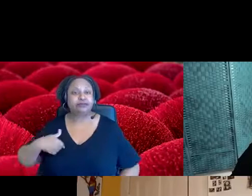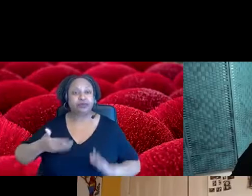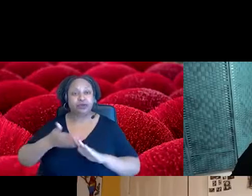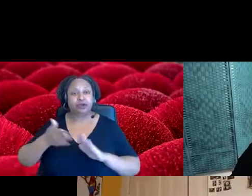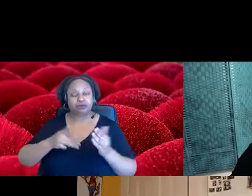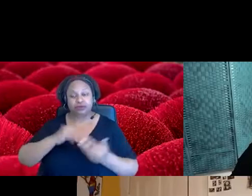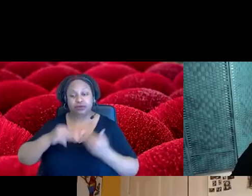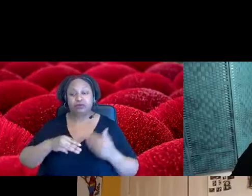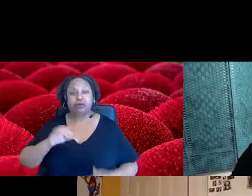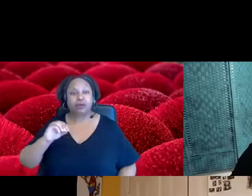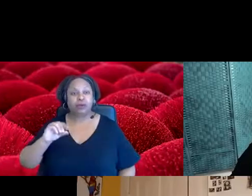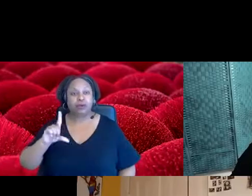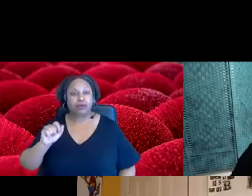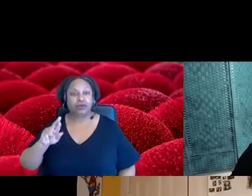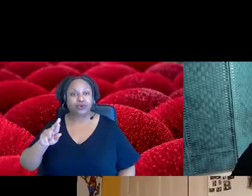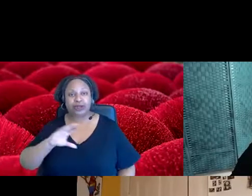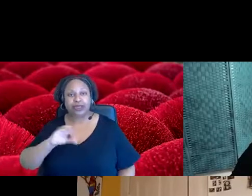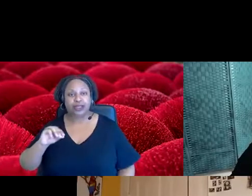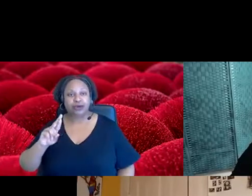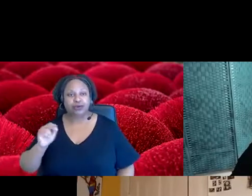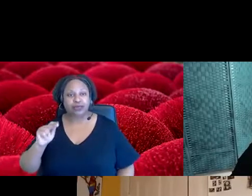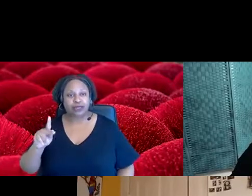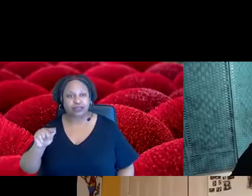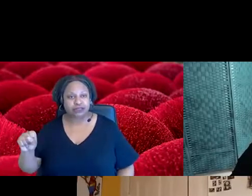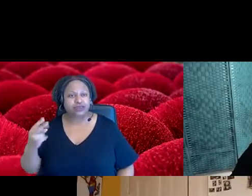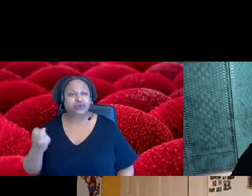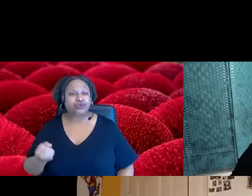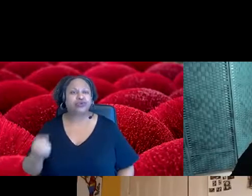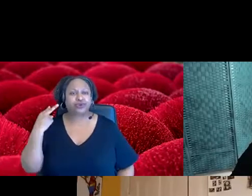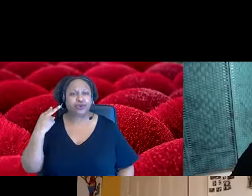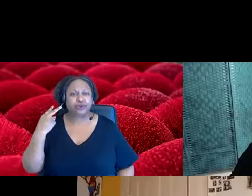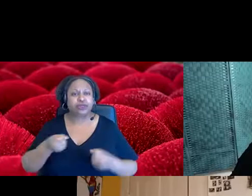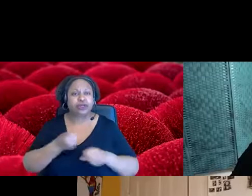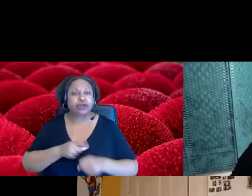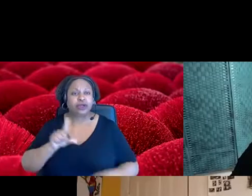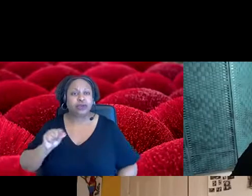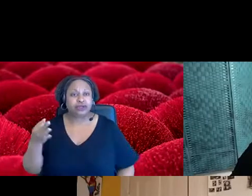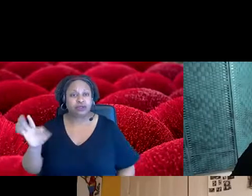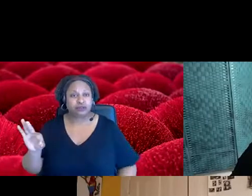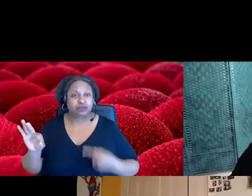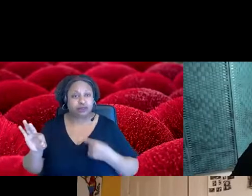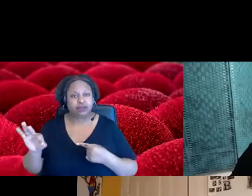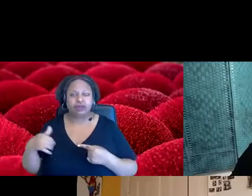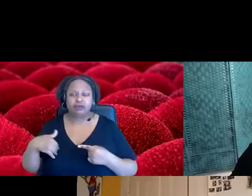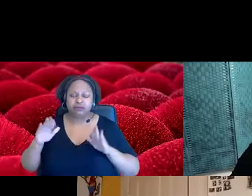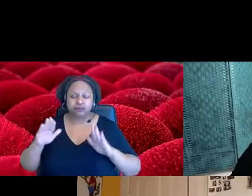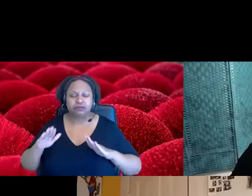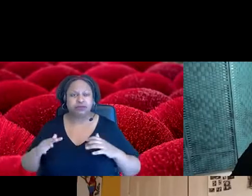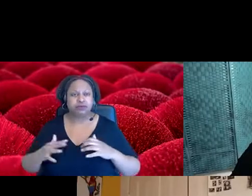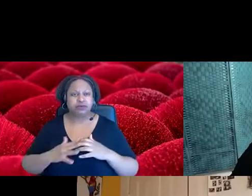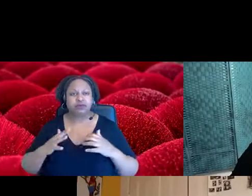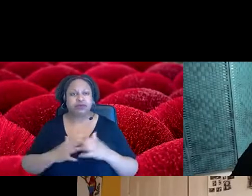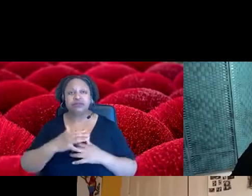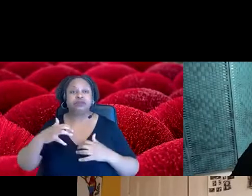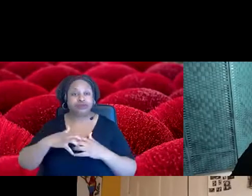edition in 2 years ago in 2019. We had magnificent Indigenous performers on